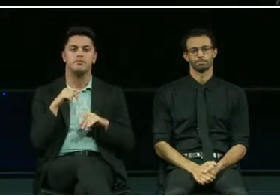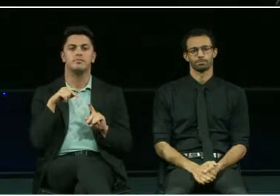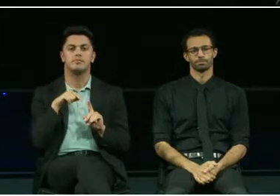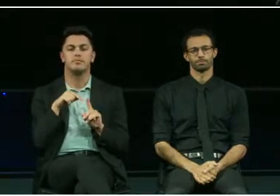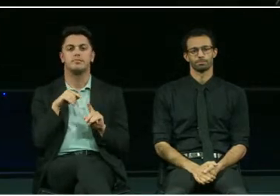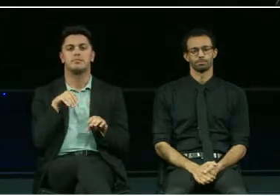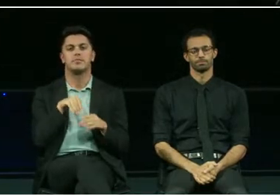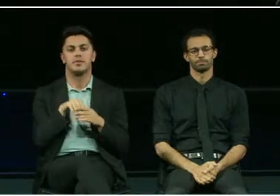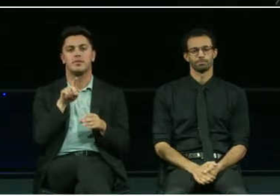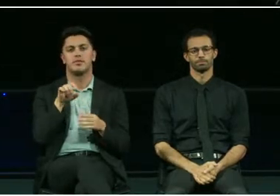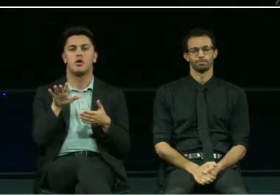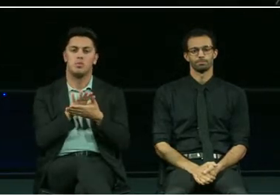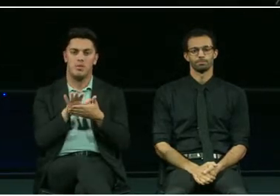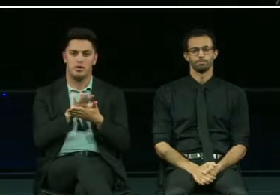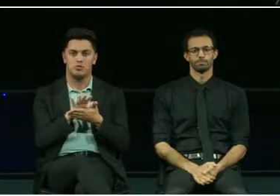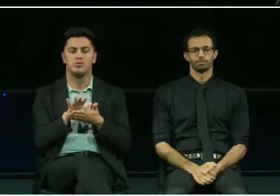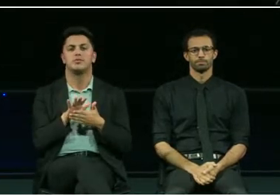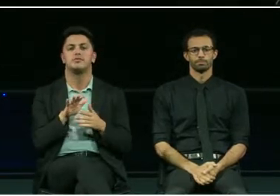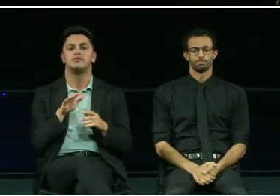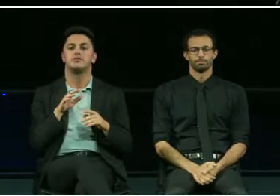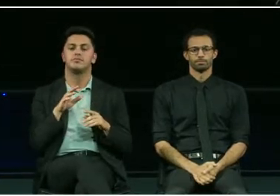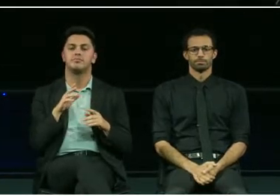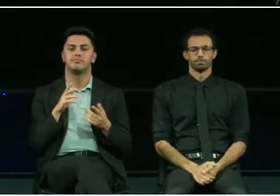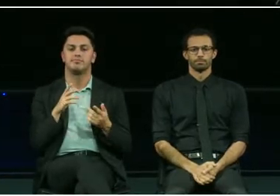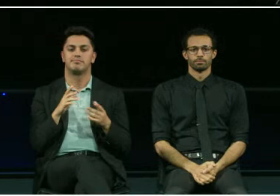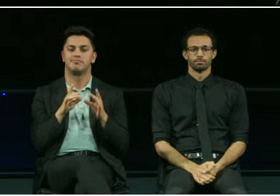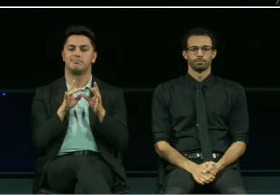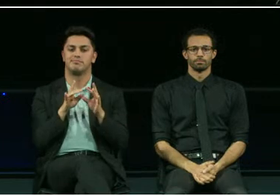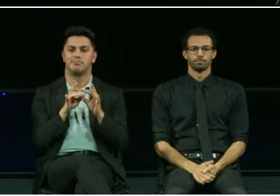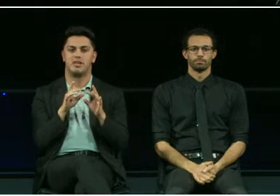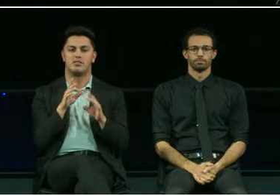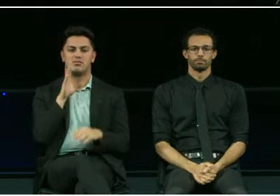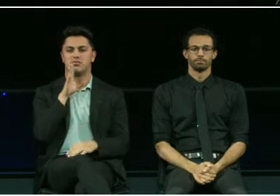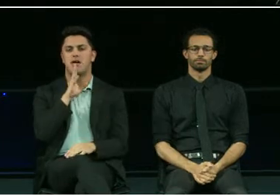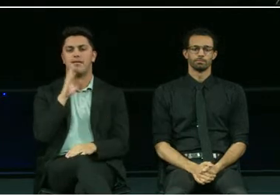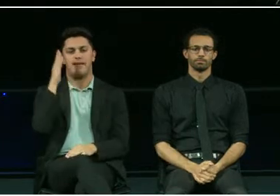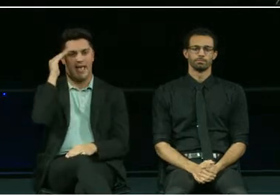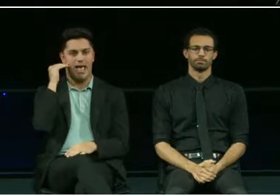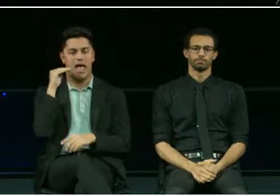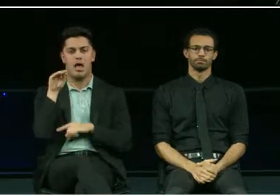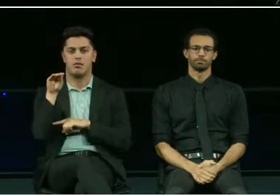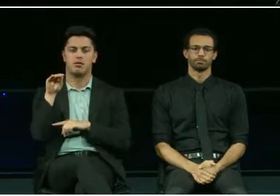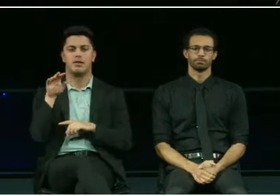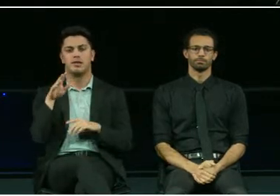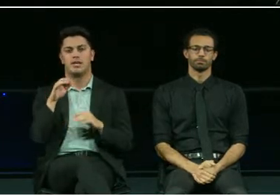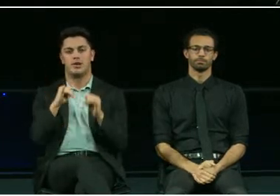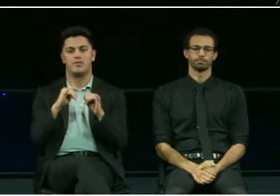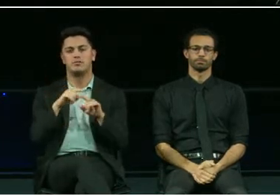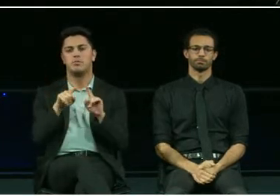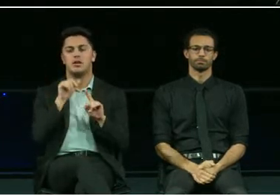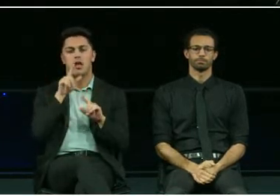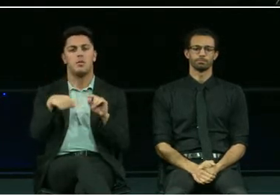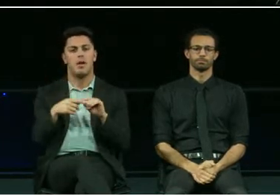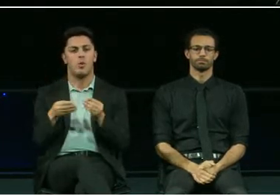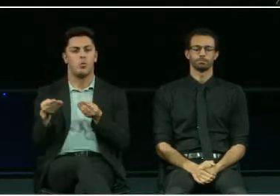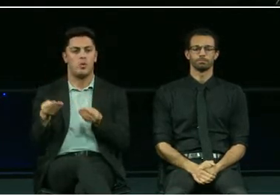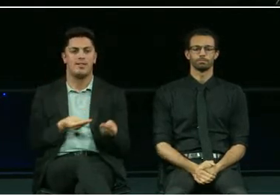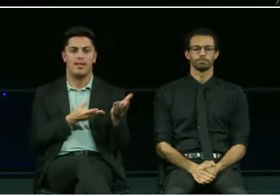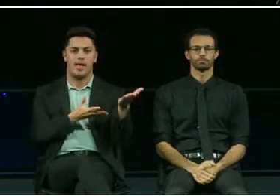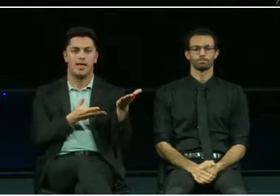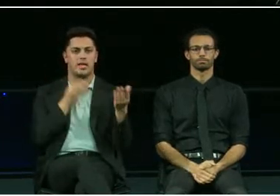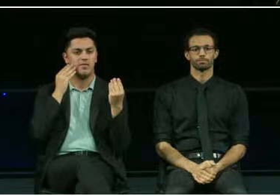lot of documentary films, there are talking head interviews, but it's not about relaying information or even